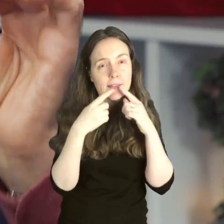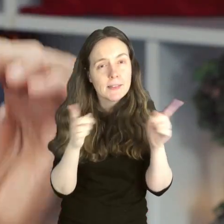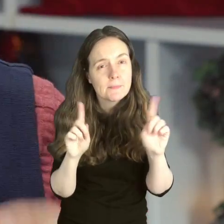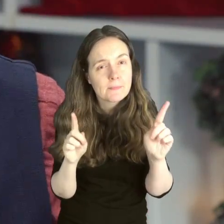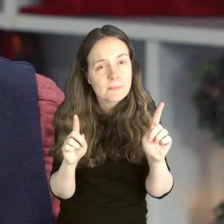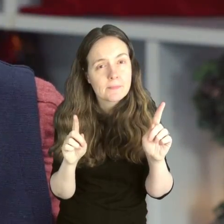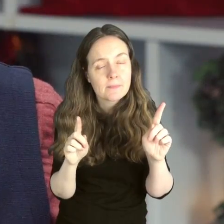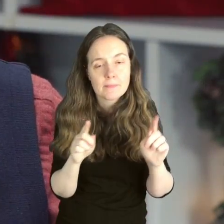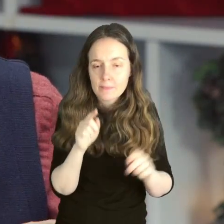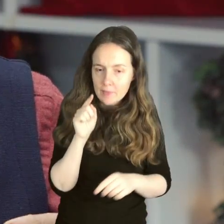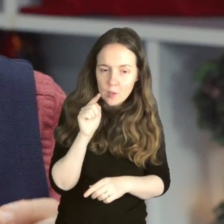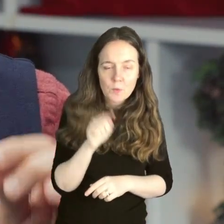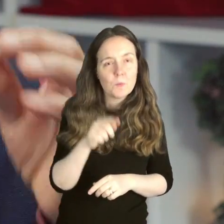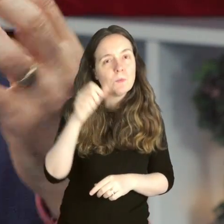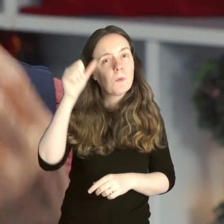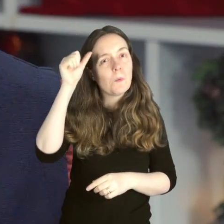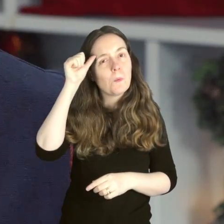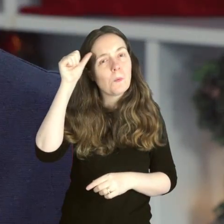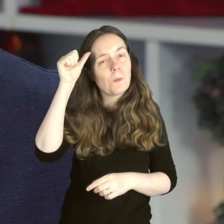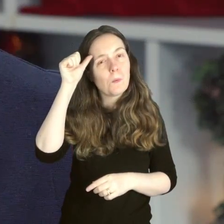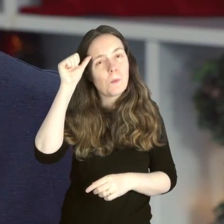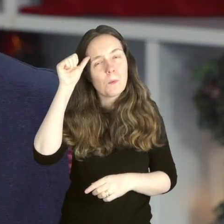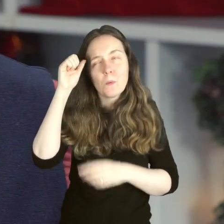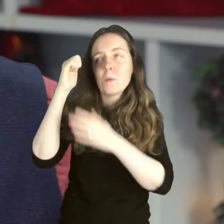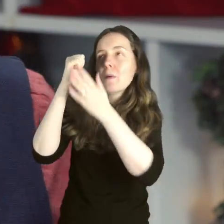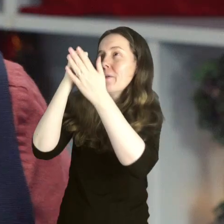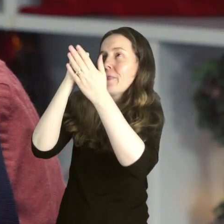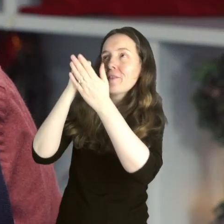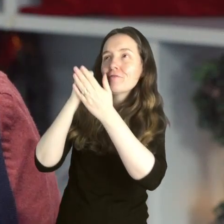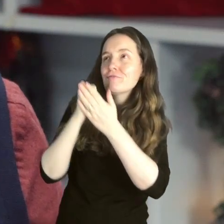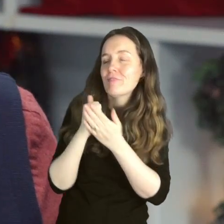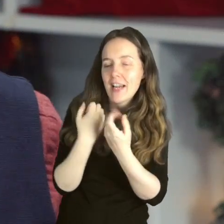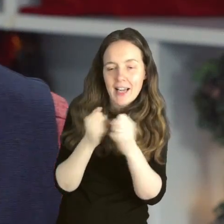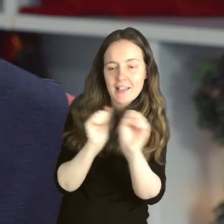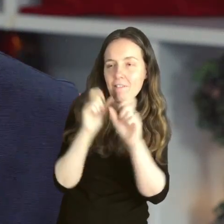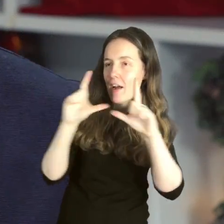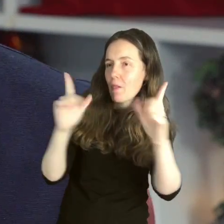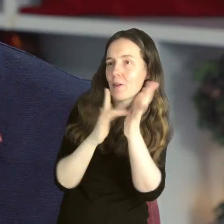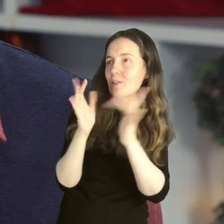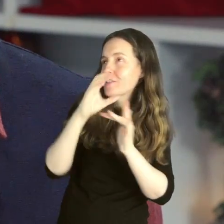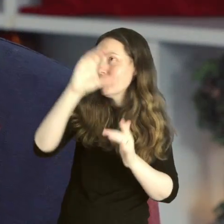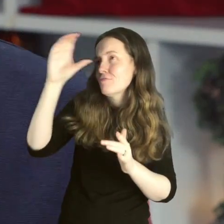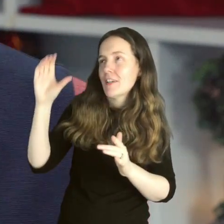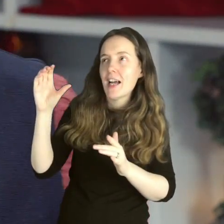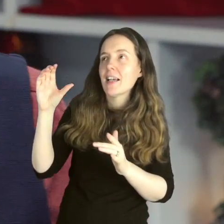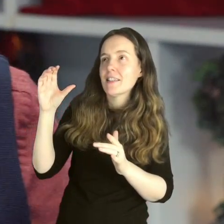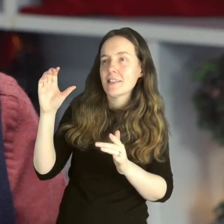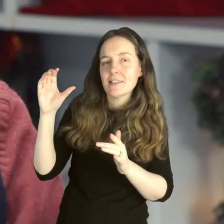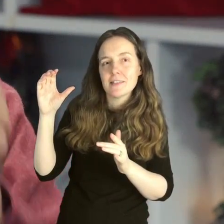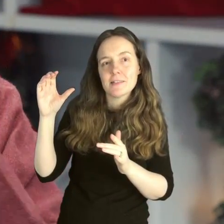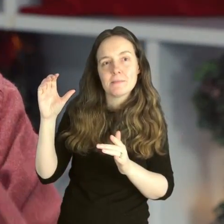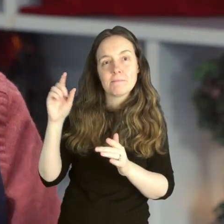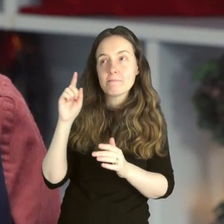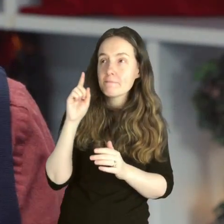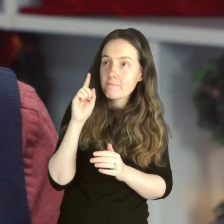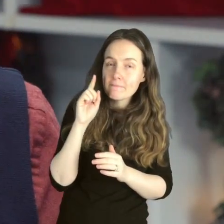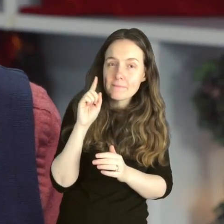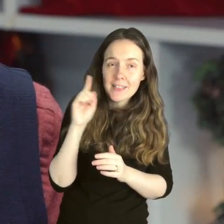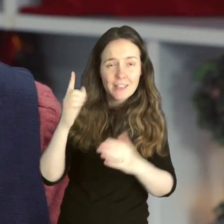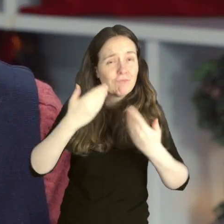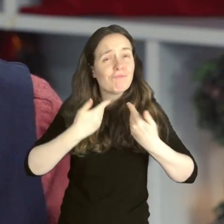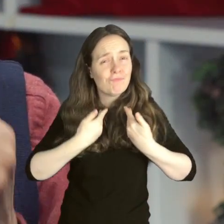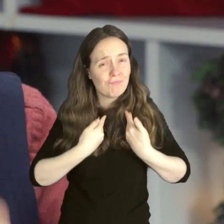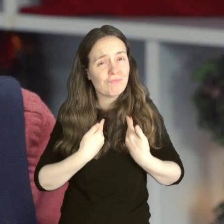"For you know the grace of our Lord Jesus Christ, that though he was